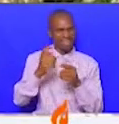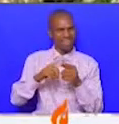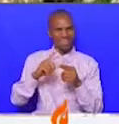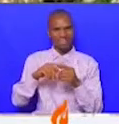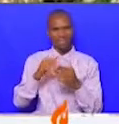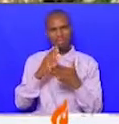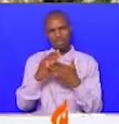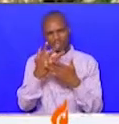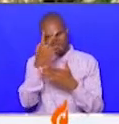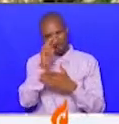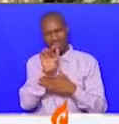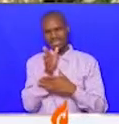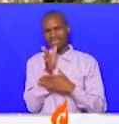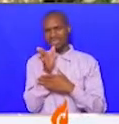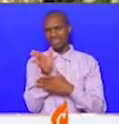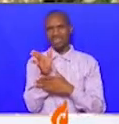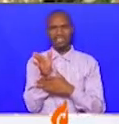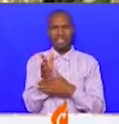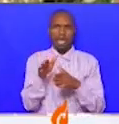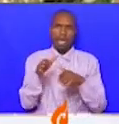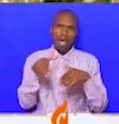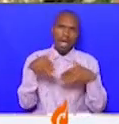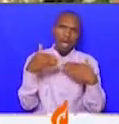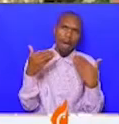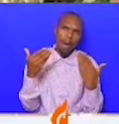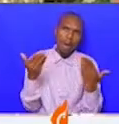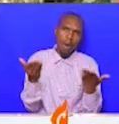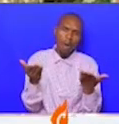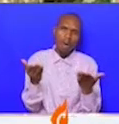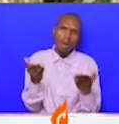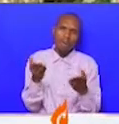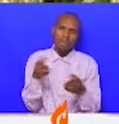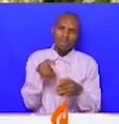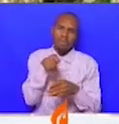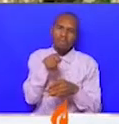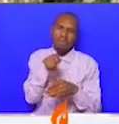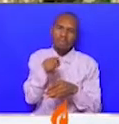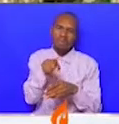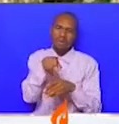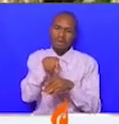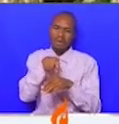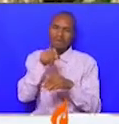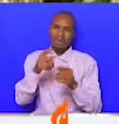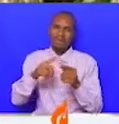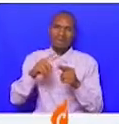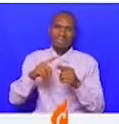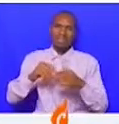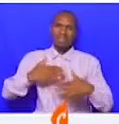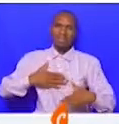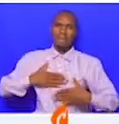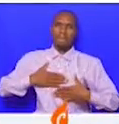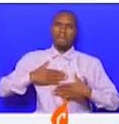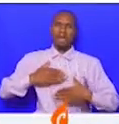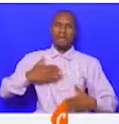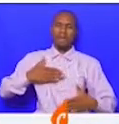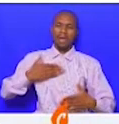iga buna amaira koru na gaiyege kuba buna moroche inde